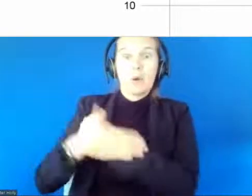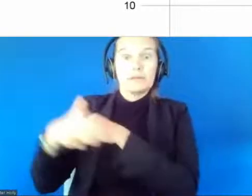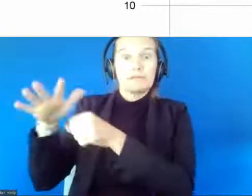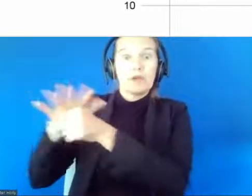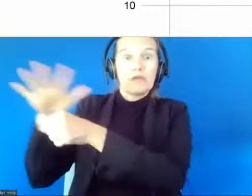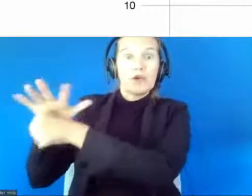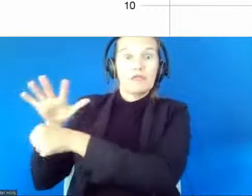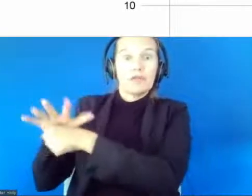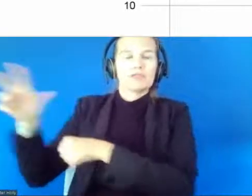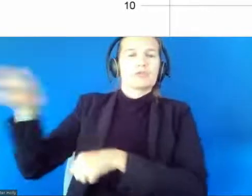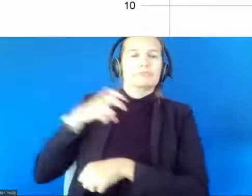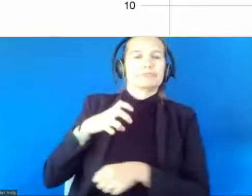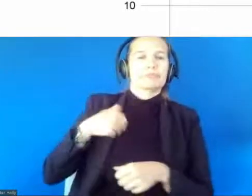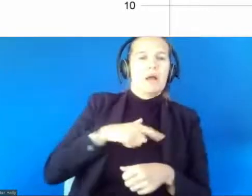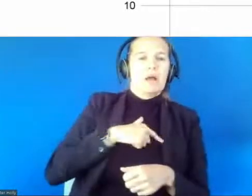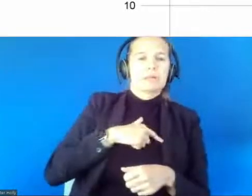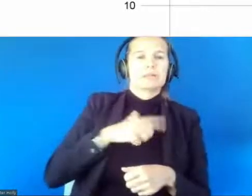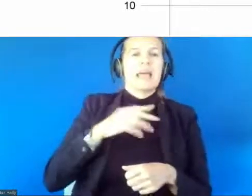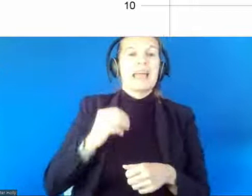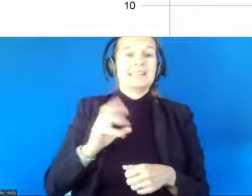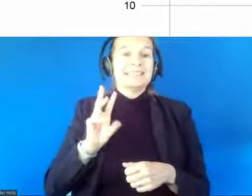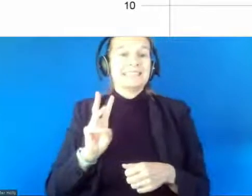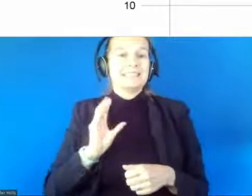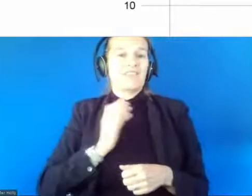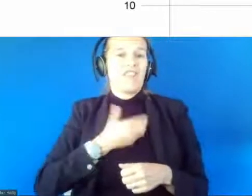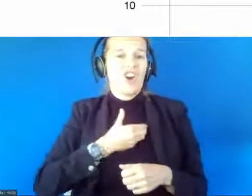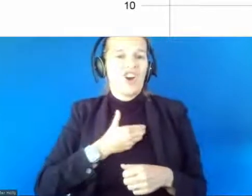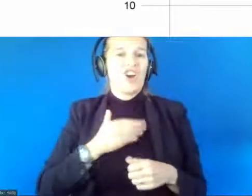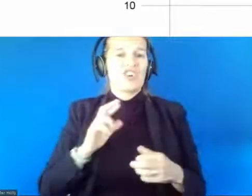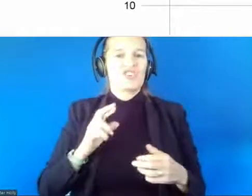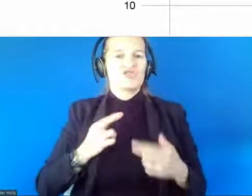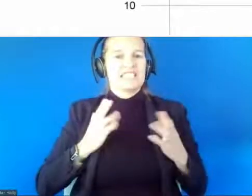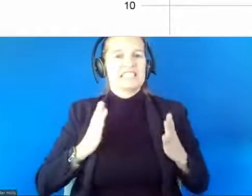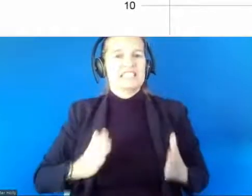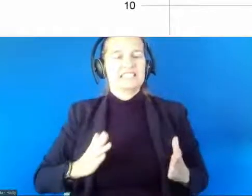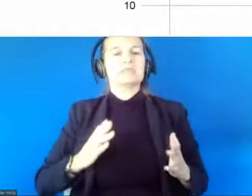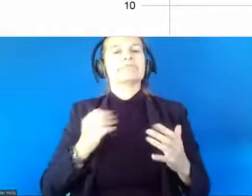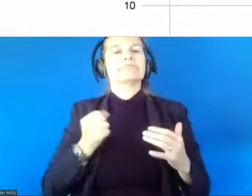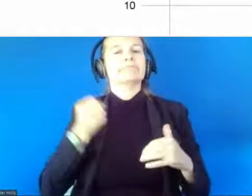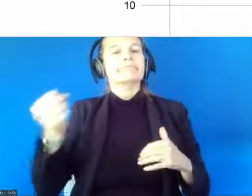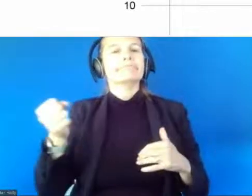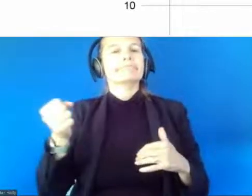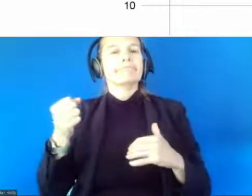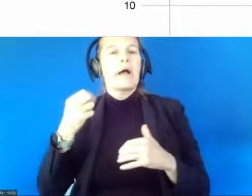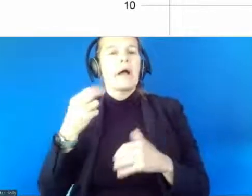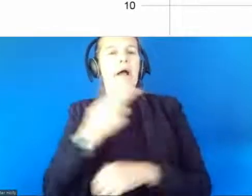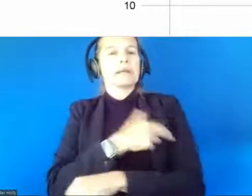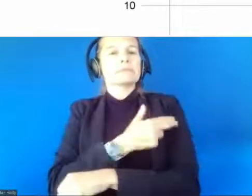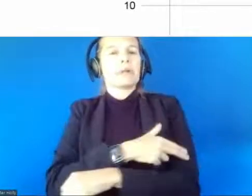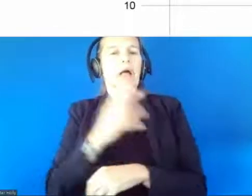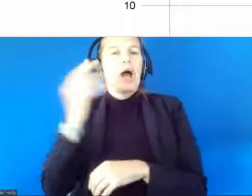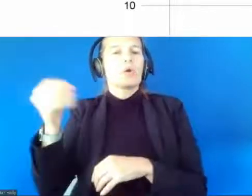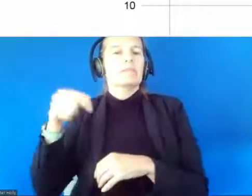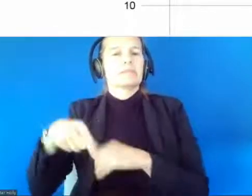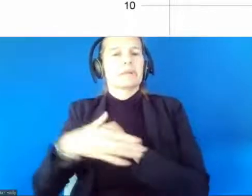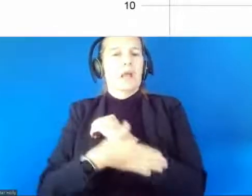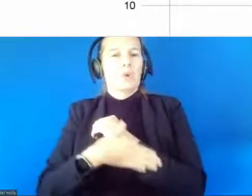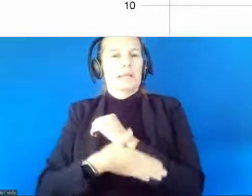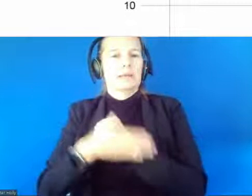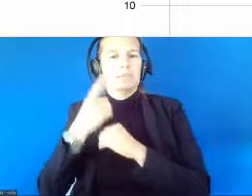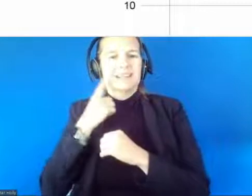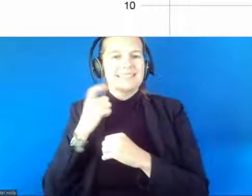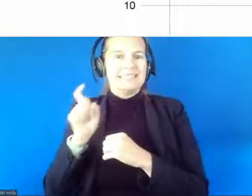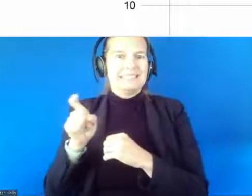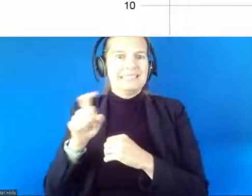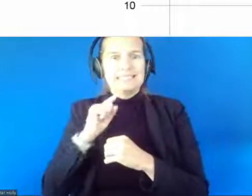there are 6 of our residents who are hospitalized out of county because of the acuity of the care that they